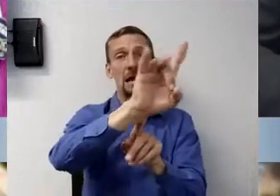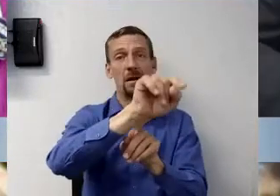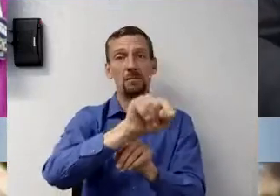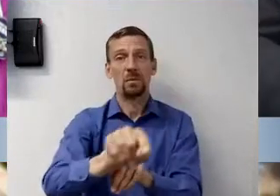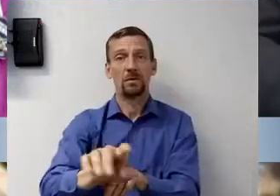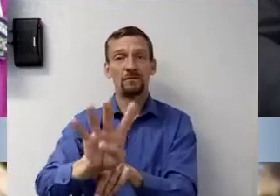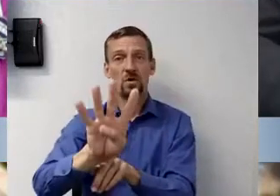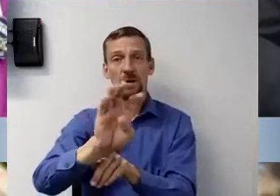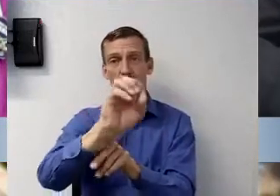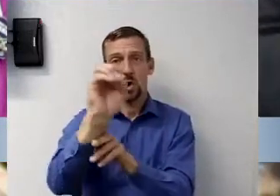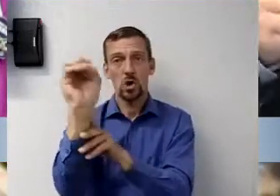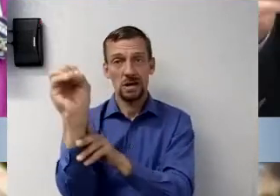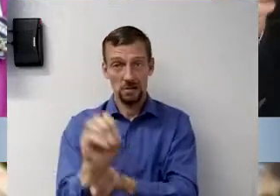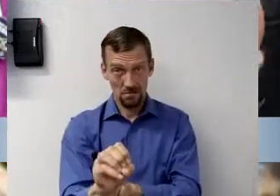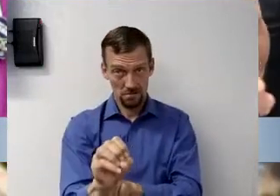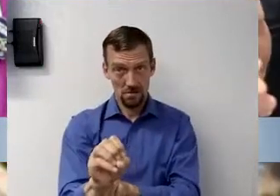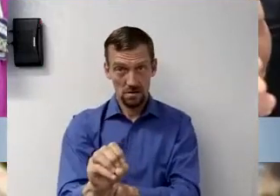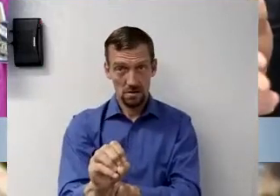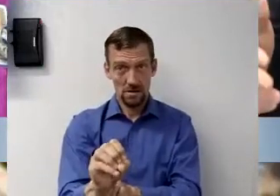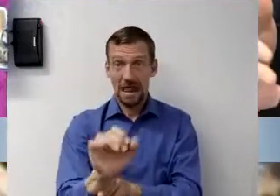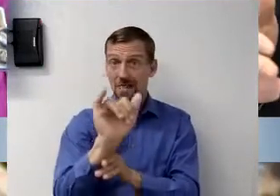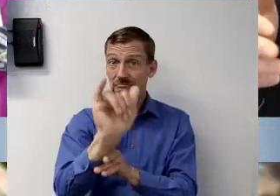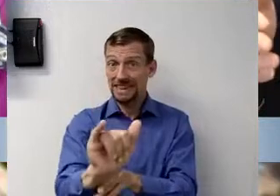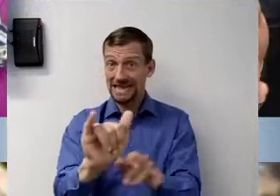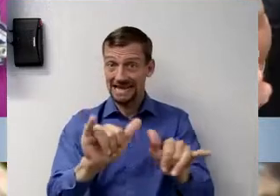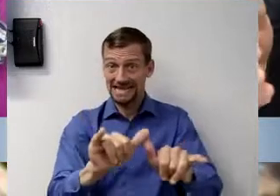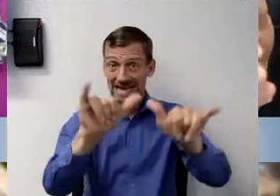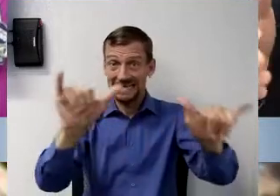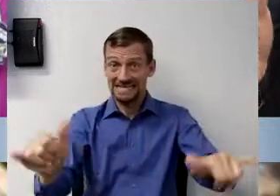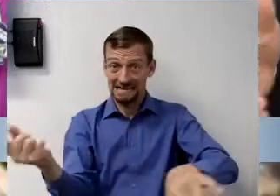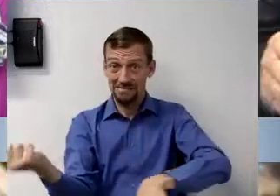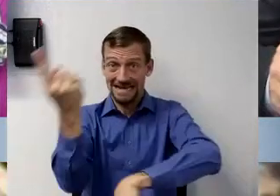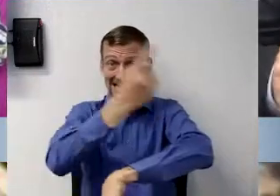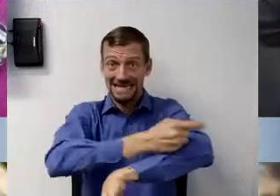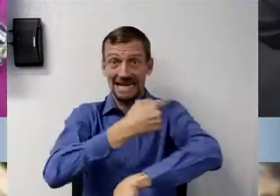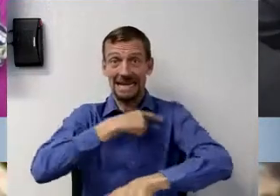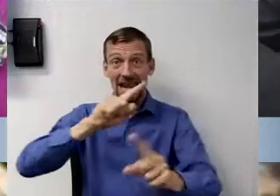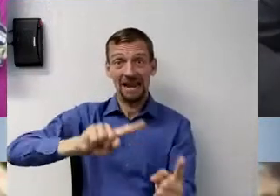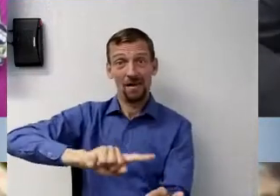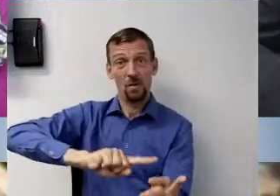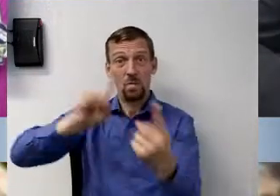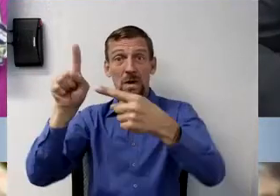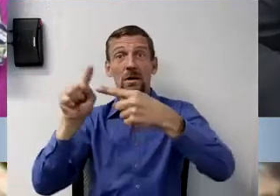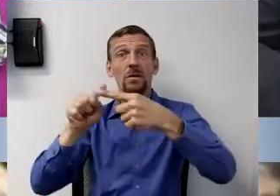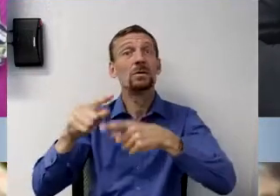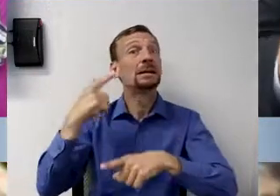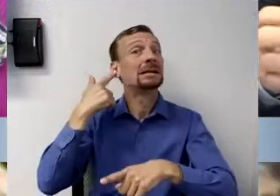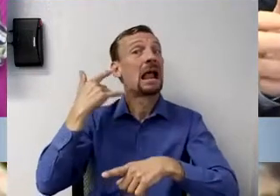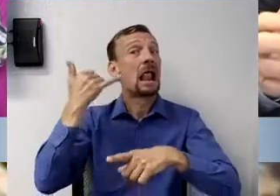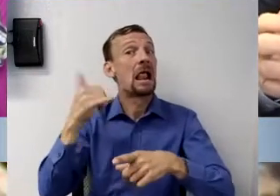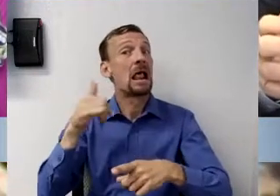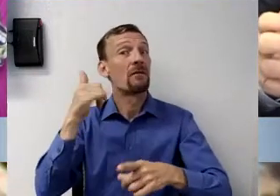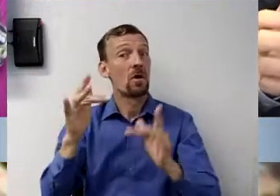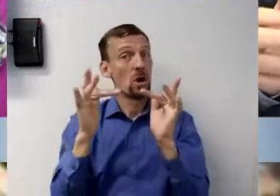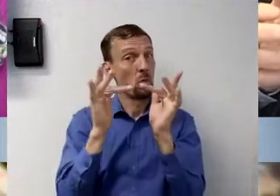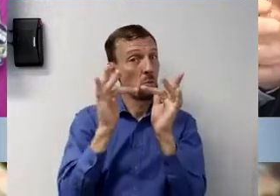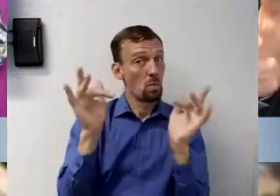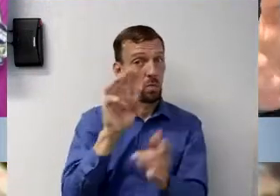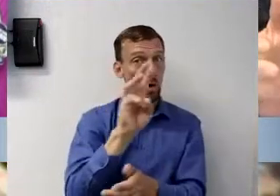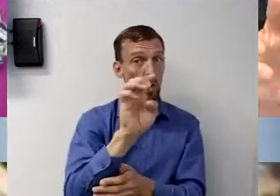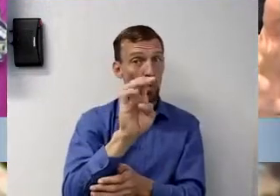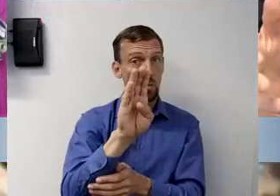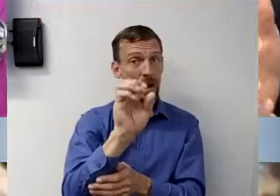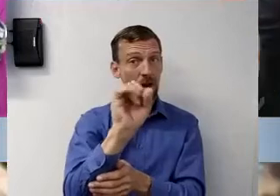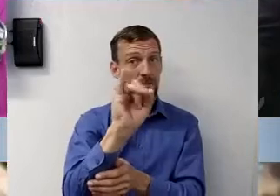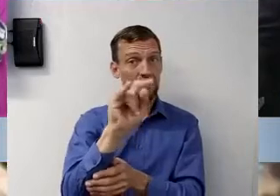8.4%. But on that same day, I actually went to the California website,